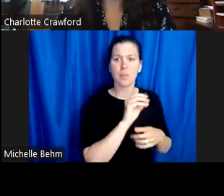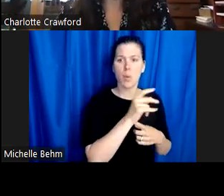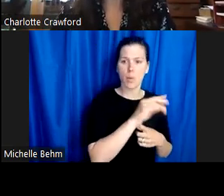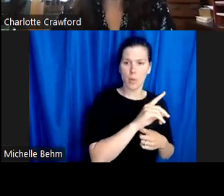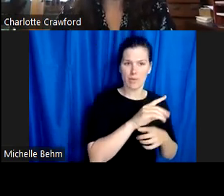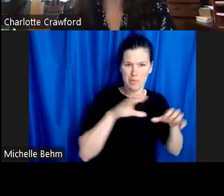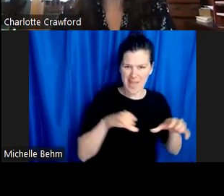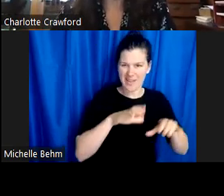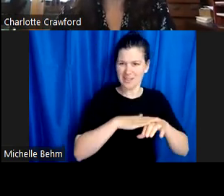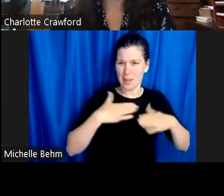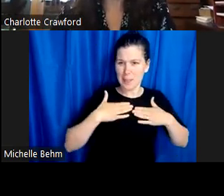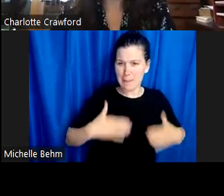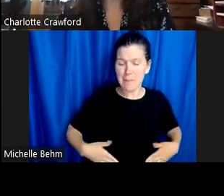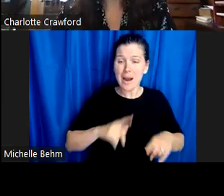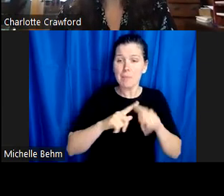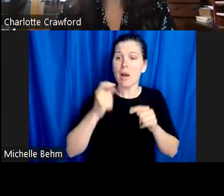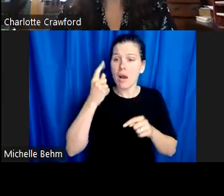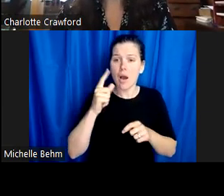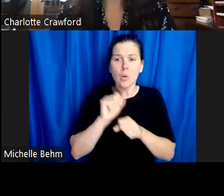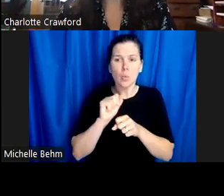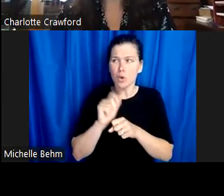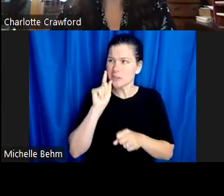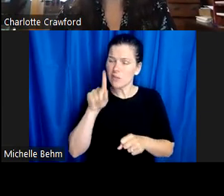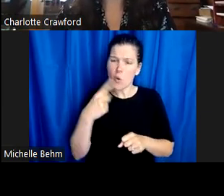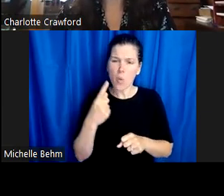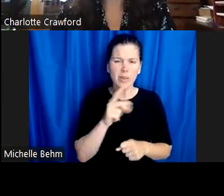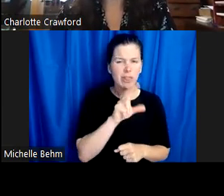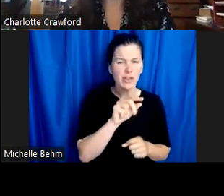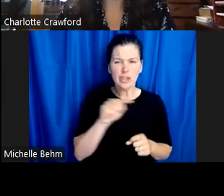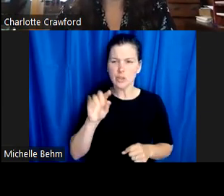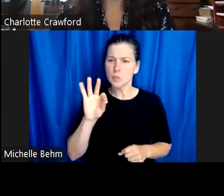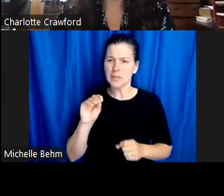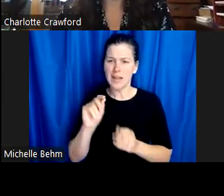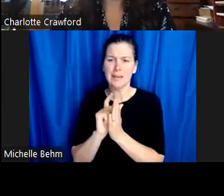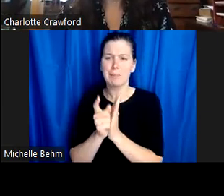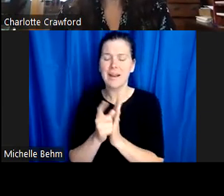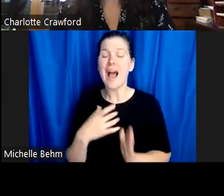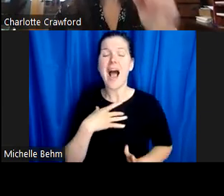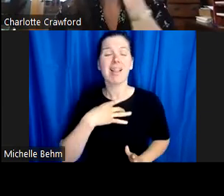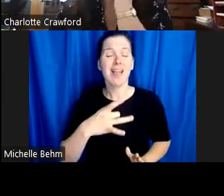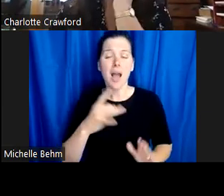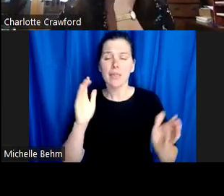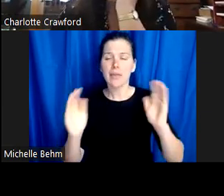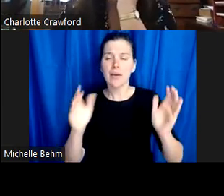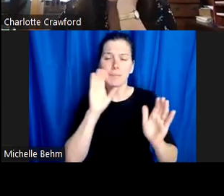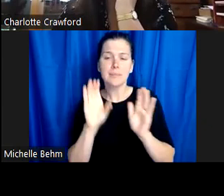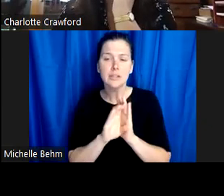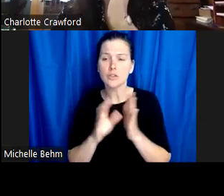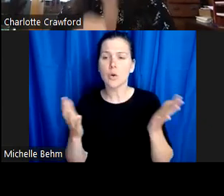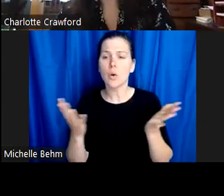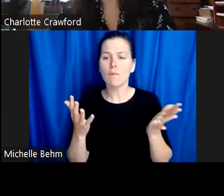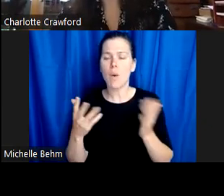like 30 to 90 minutes. I like the analogy of it stealing the parking place. It stops